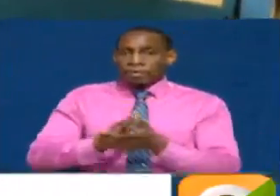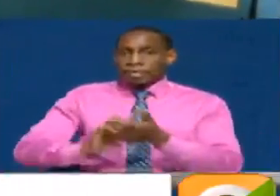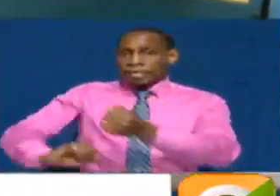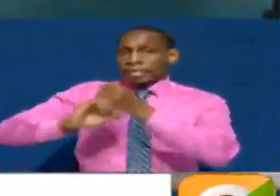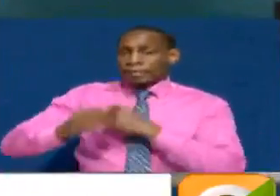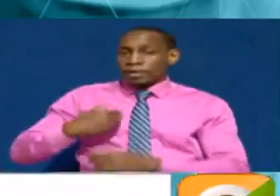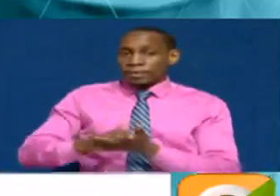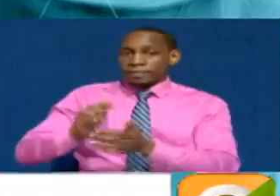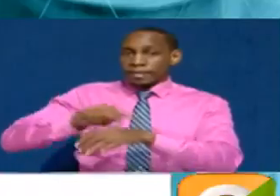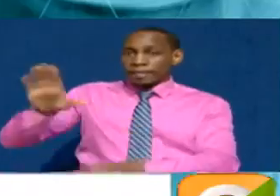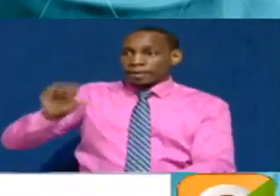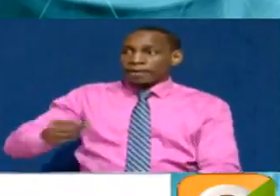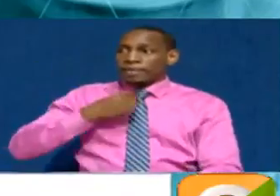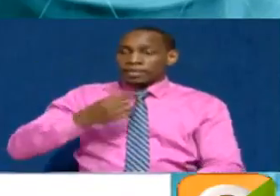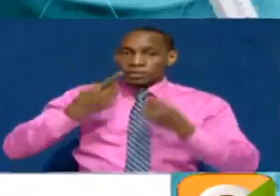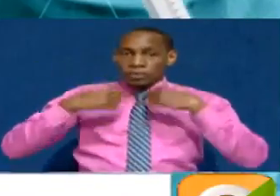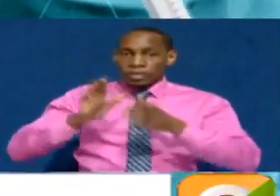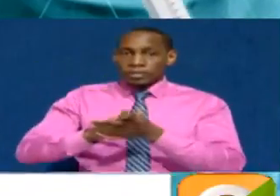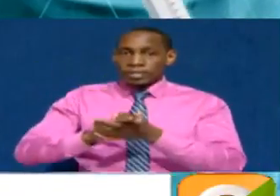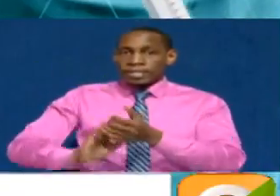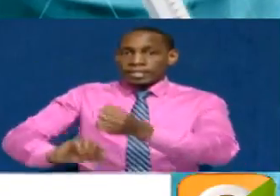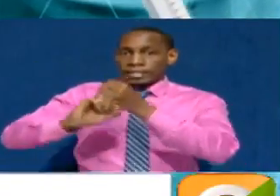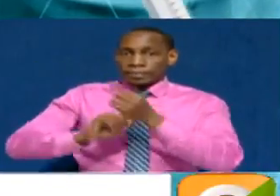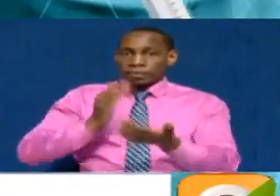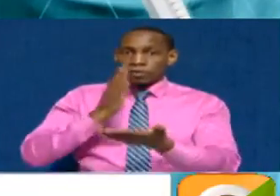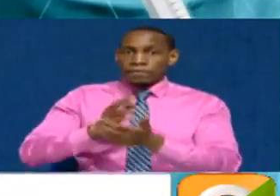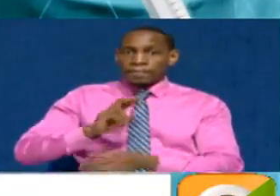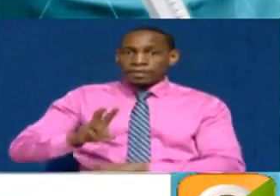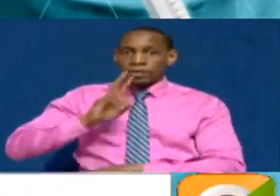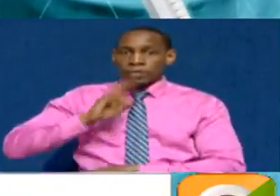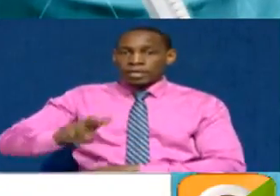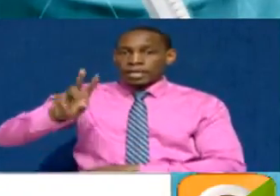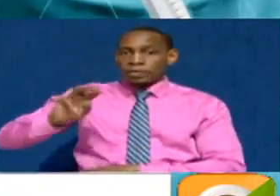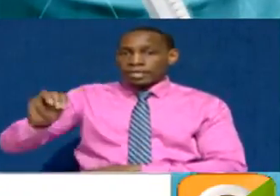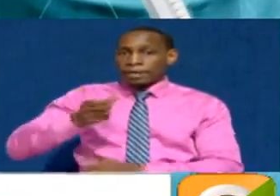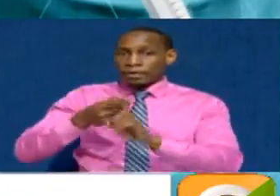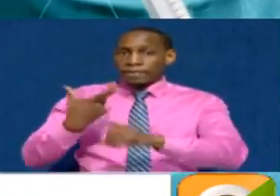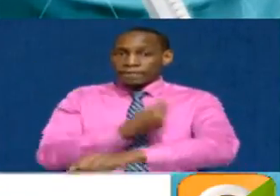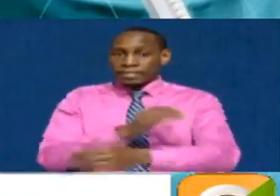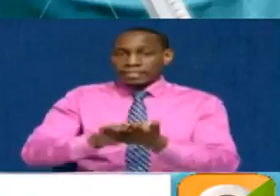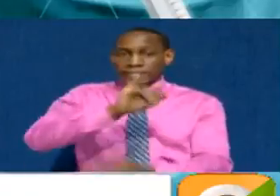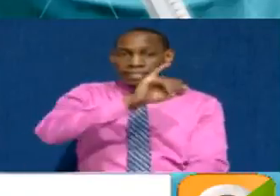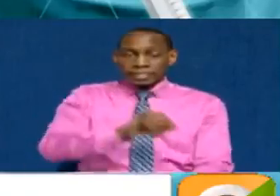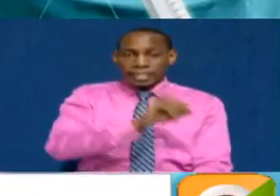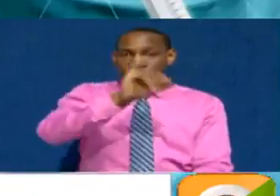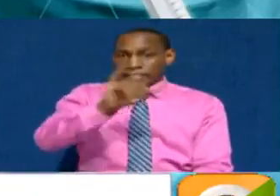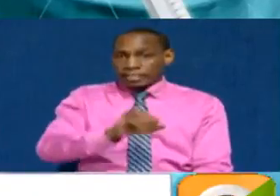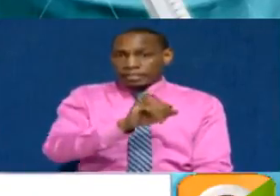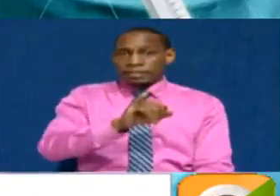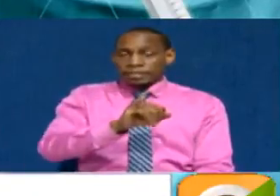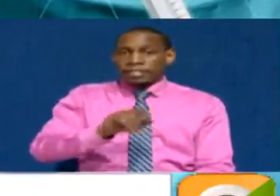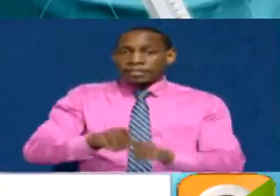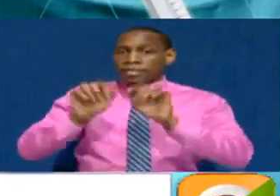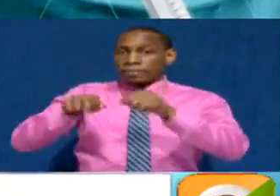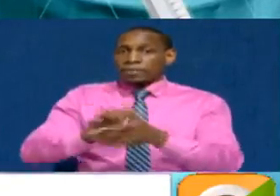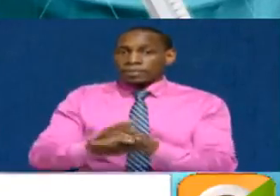arm after the African Union announced a major breakthrough, securing 220 million doses of the Johnson & Johnson vaccine, with